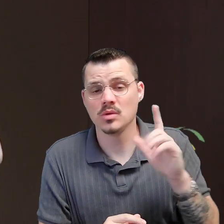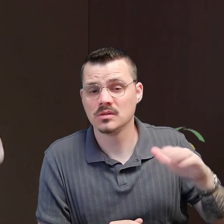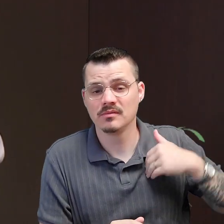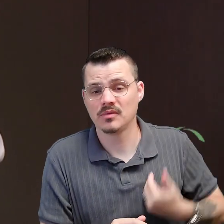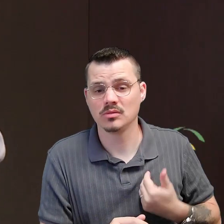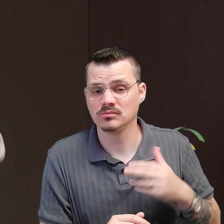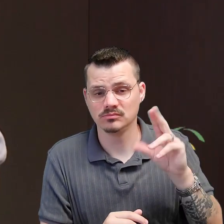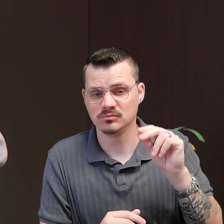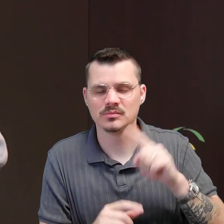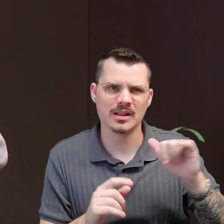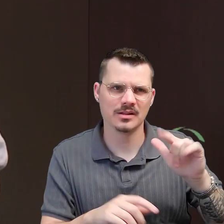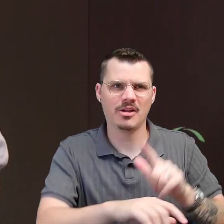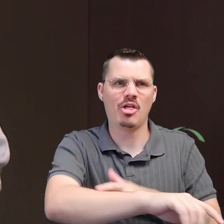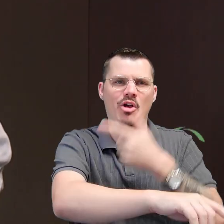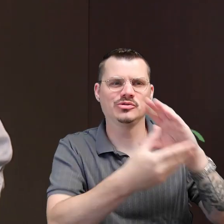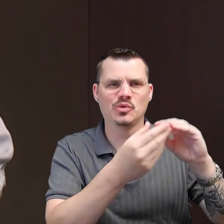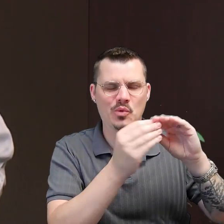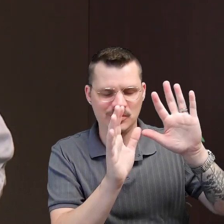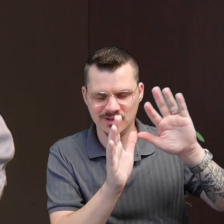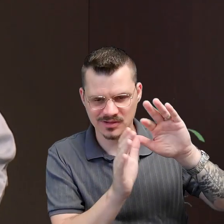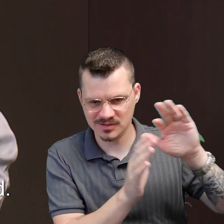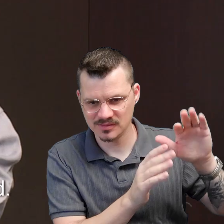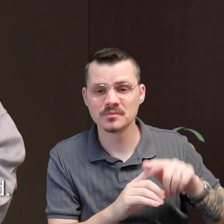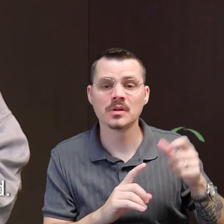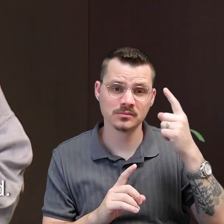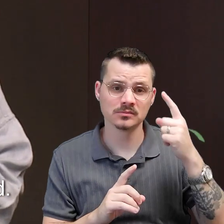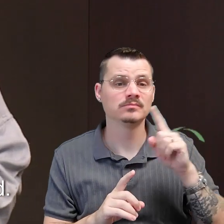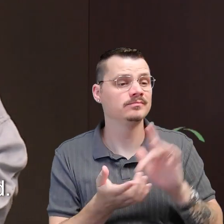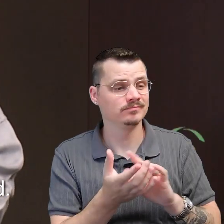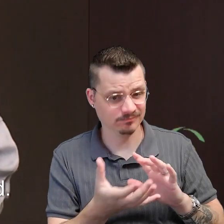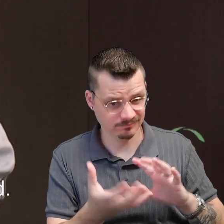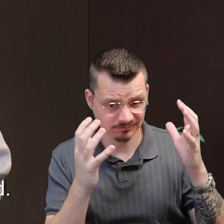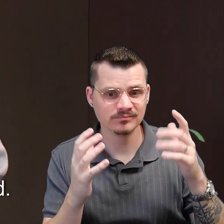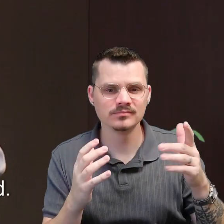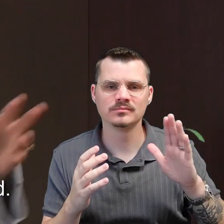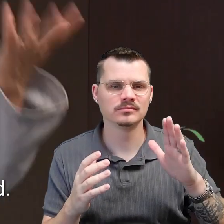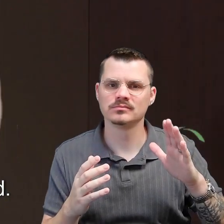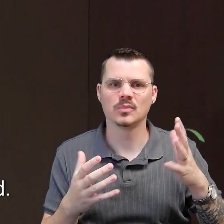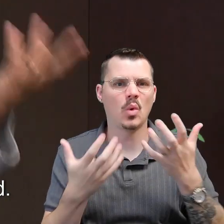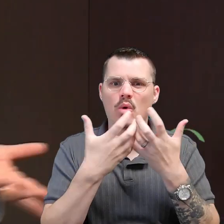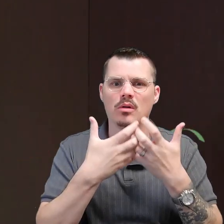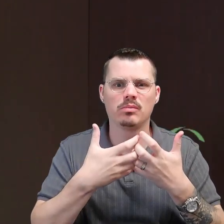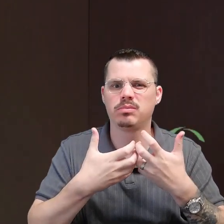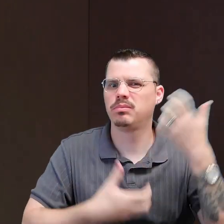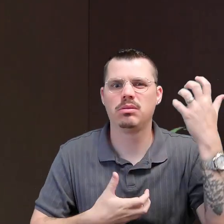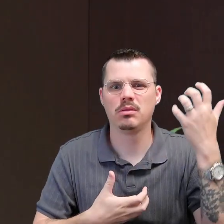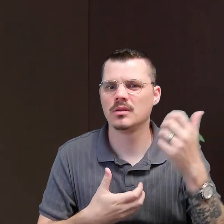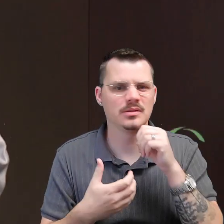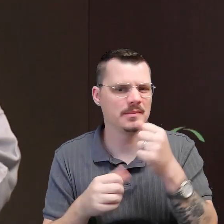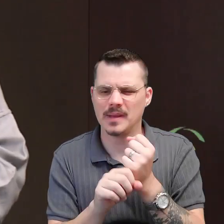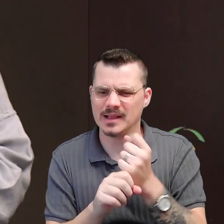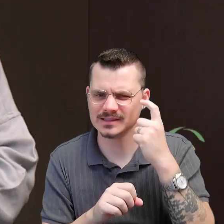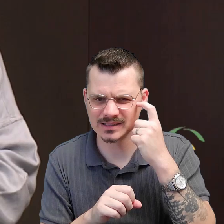of fact, long story for another day, he became extremely disorganized. It didn't make any